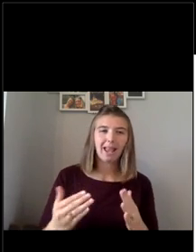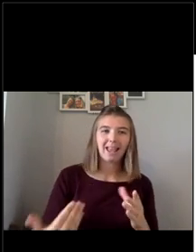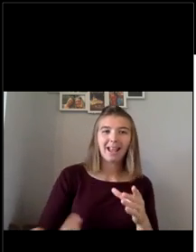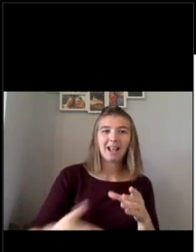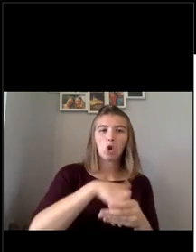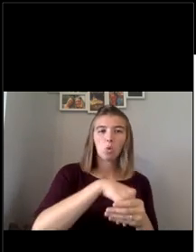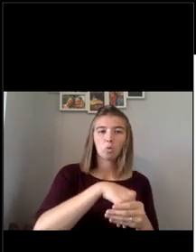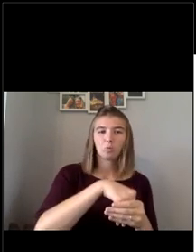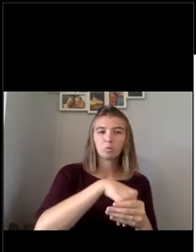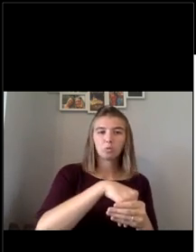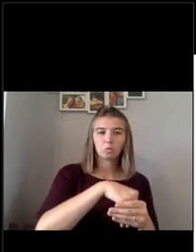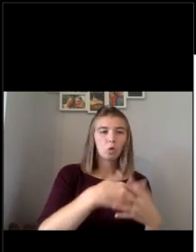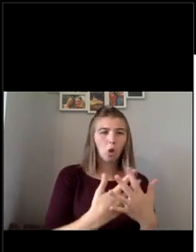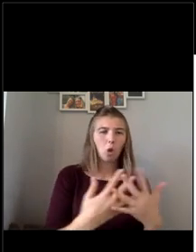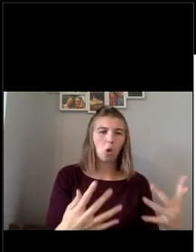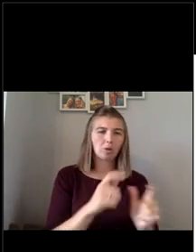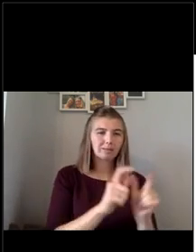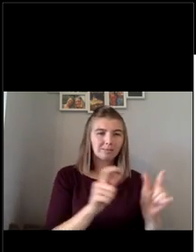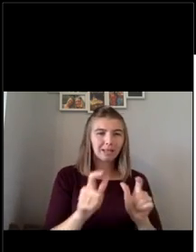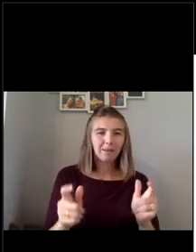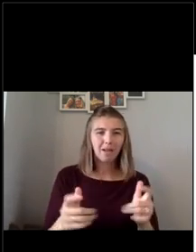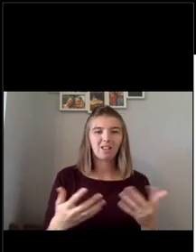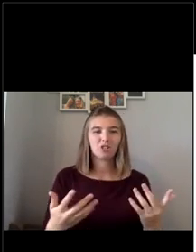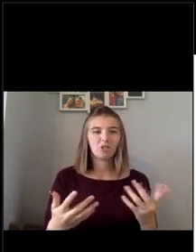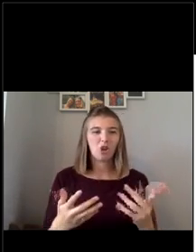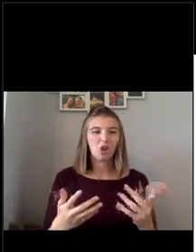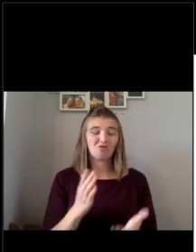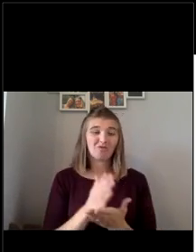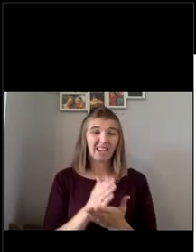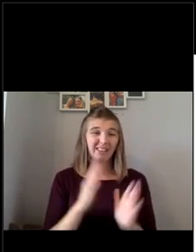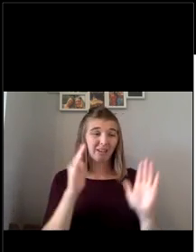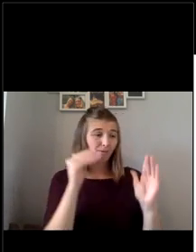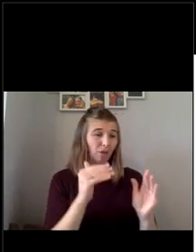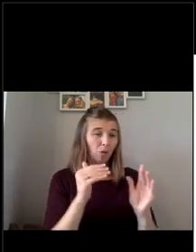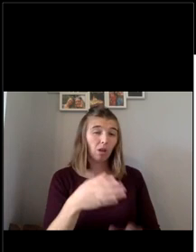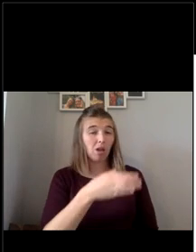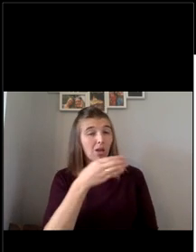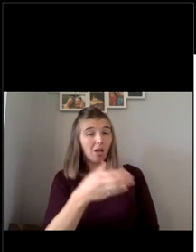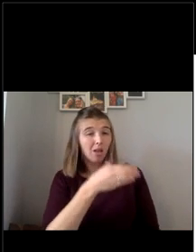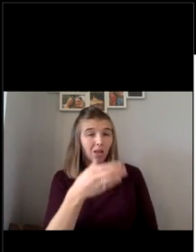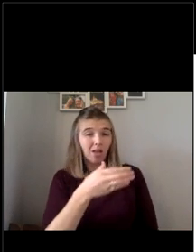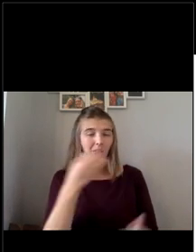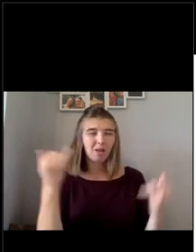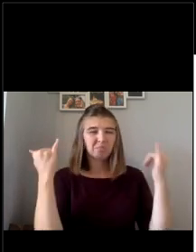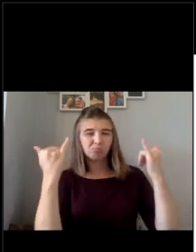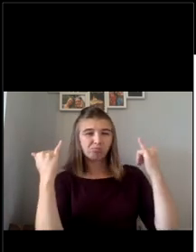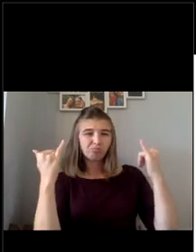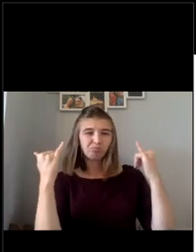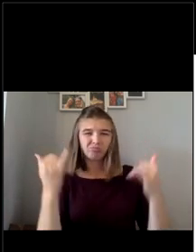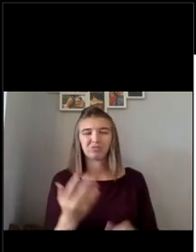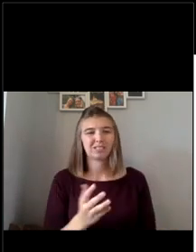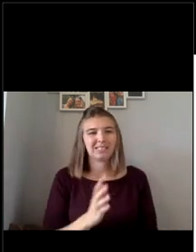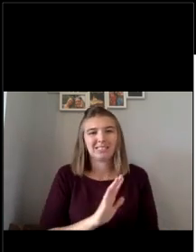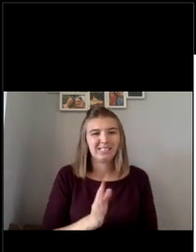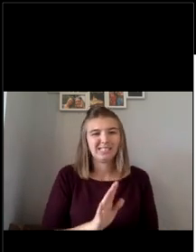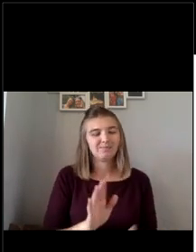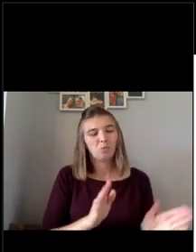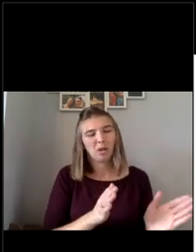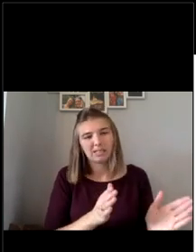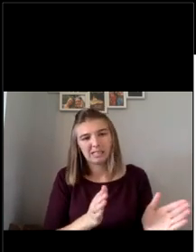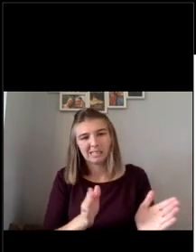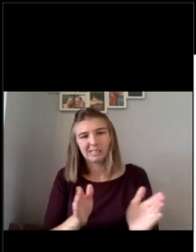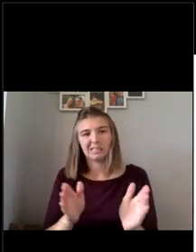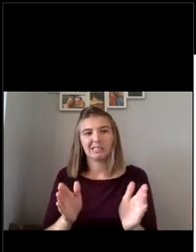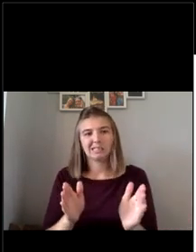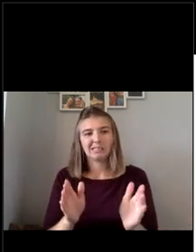looked for is to try to move away from the alcohol-centered activities and also plan more free